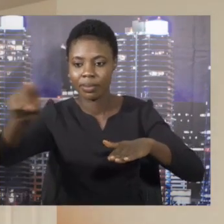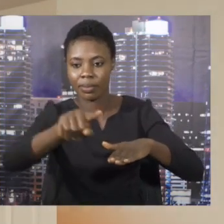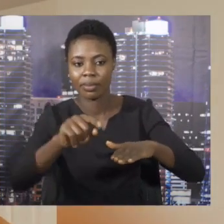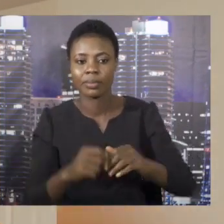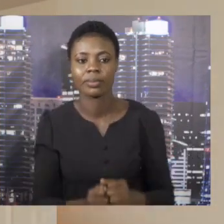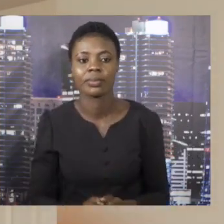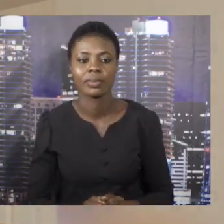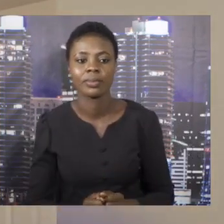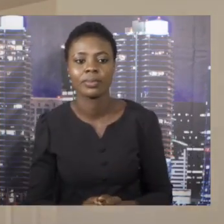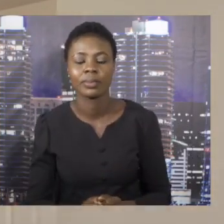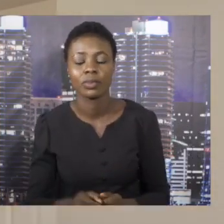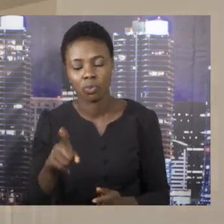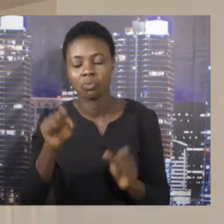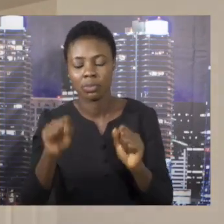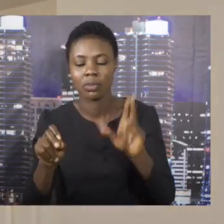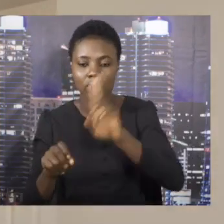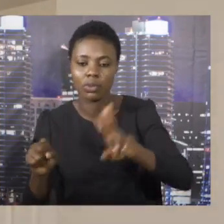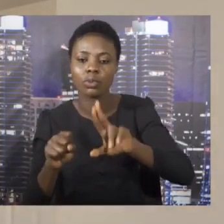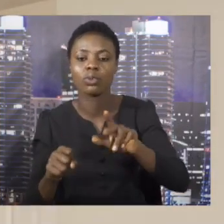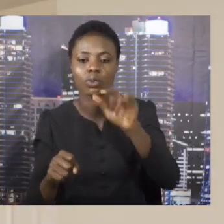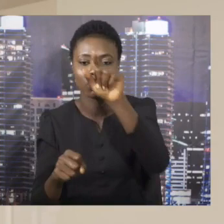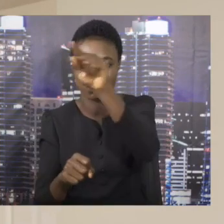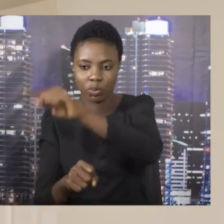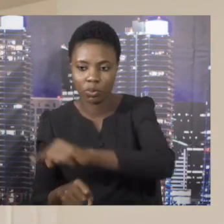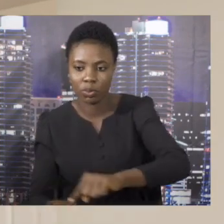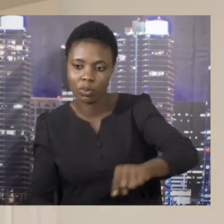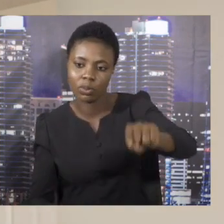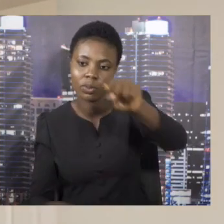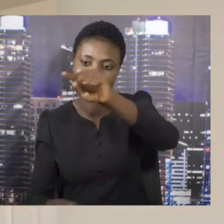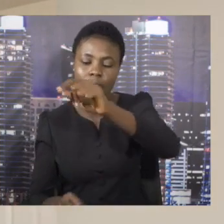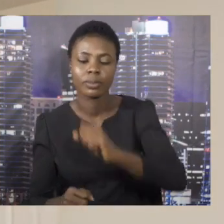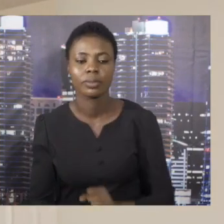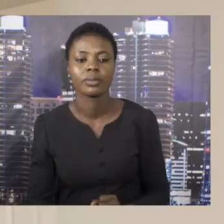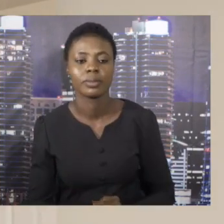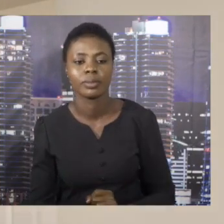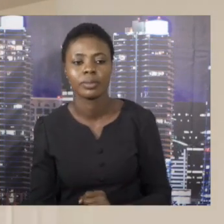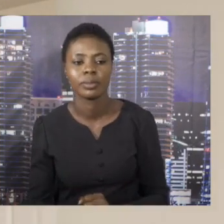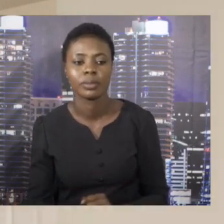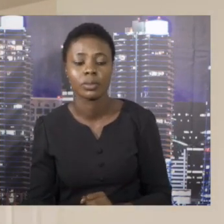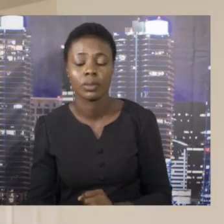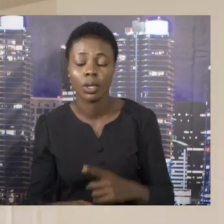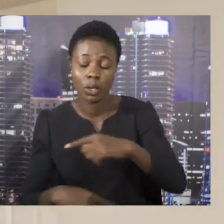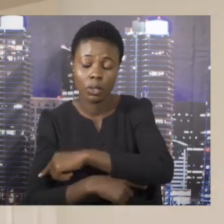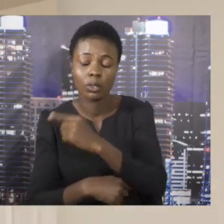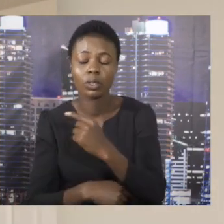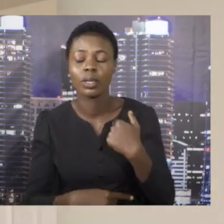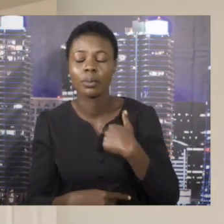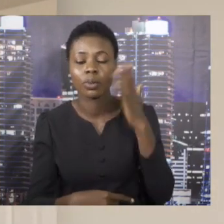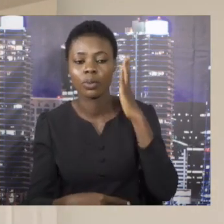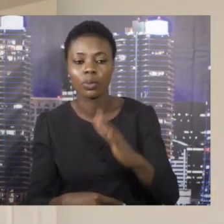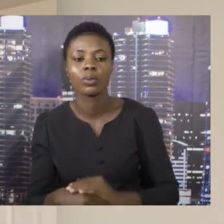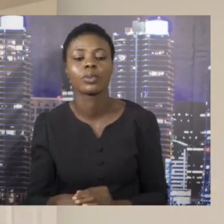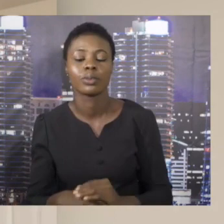so you can always like create or draw circles. So in today's session, I'm going to